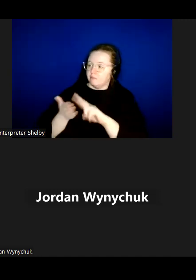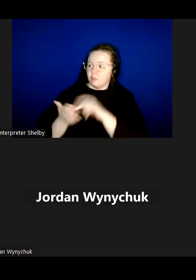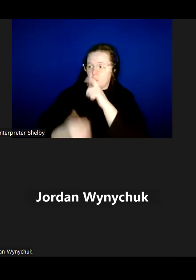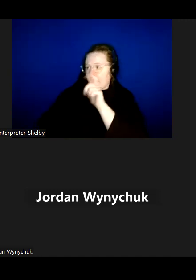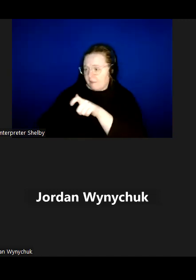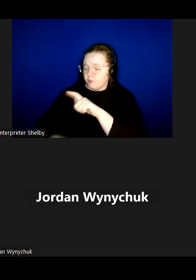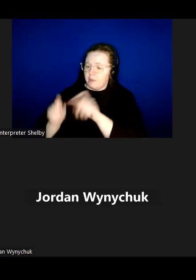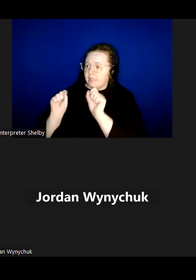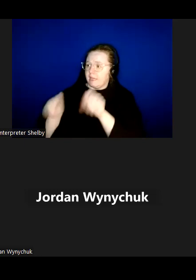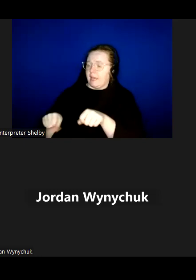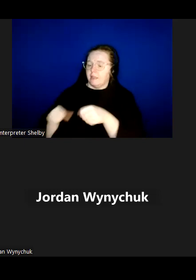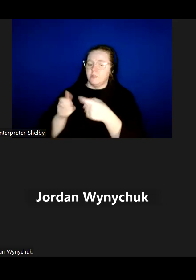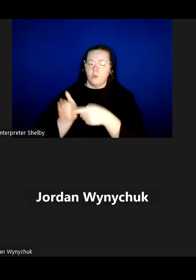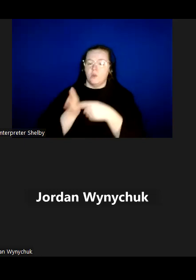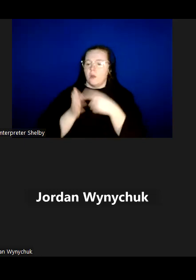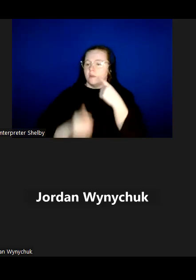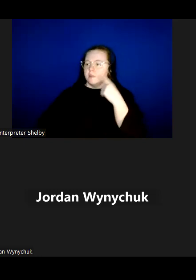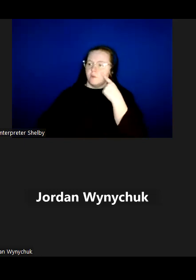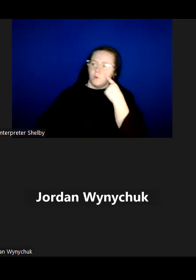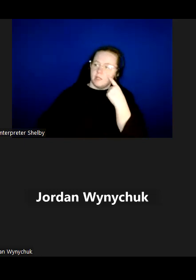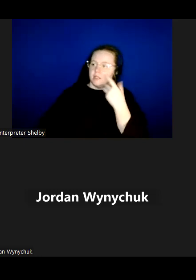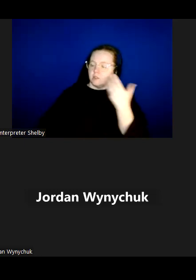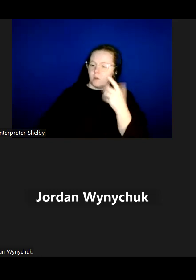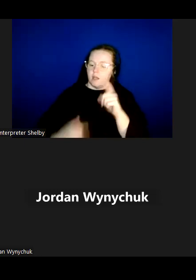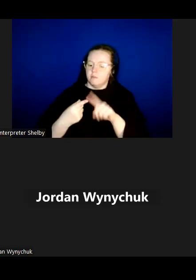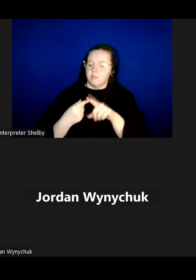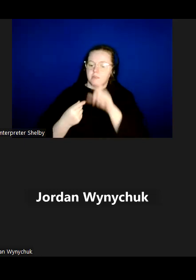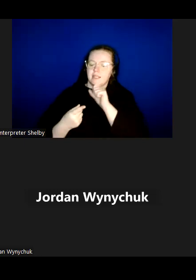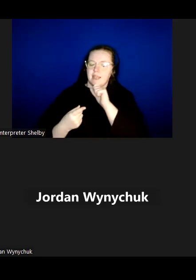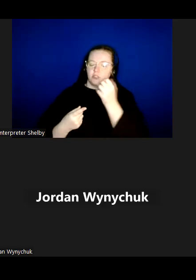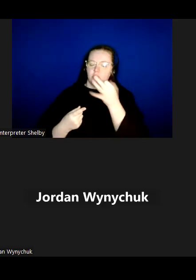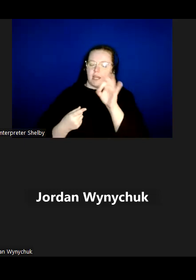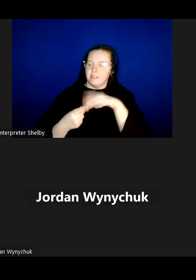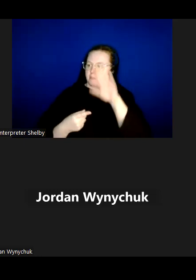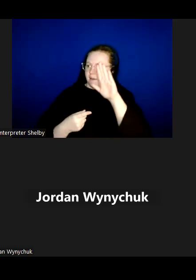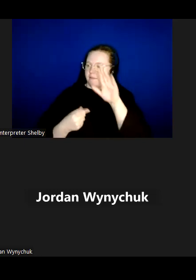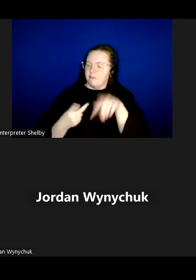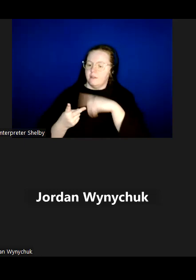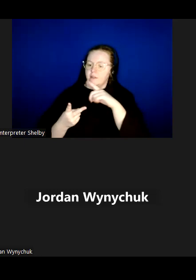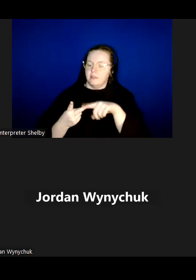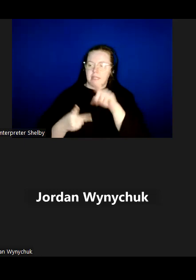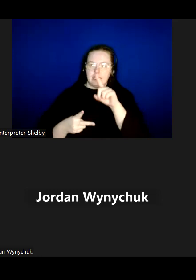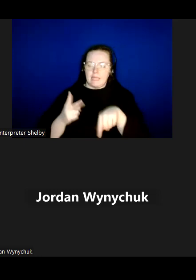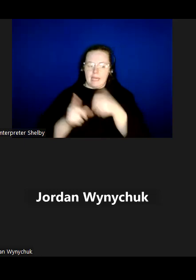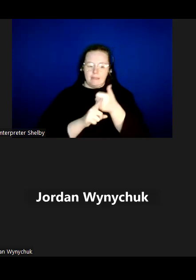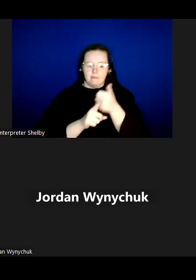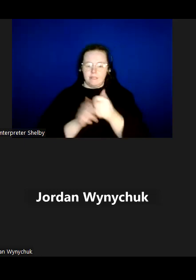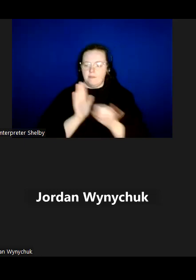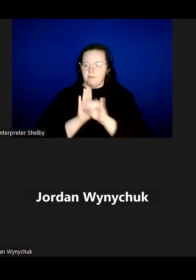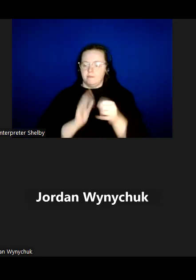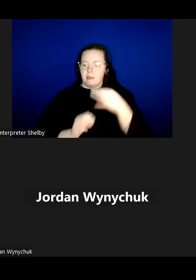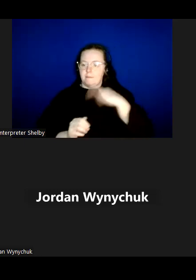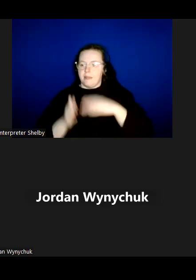So your requirements for your witnesses of the wills is that they have to be over the age of 19. They're not allowed to be the executor, and they're not allowed to have